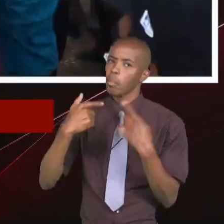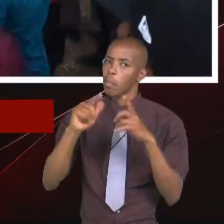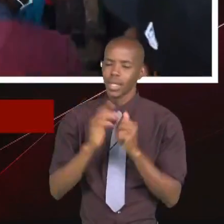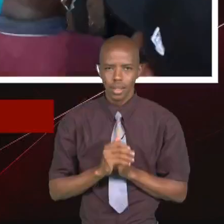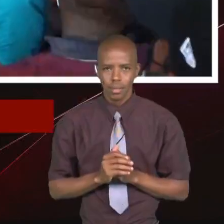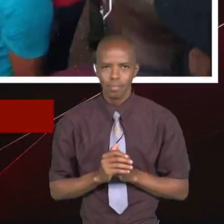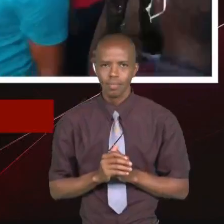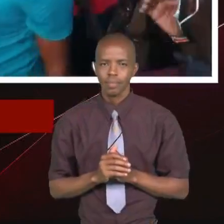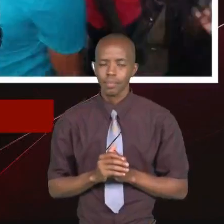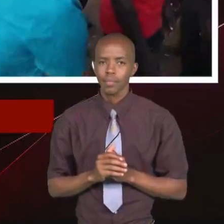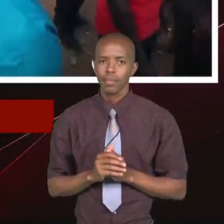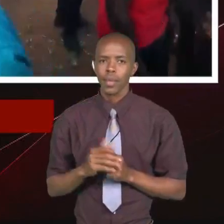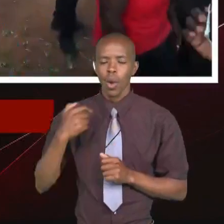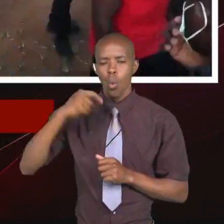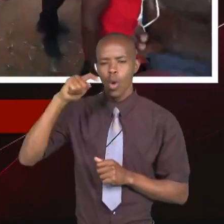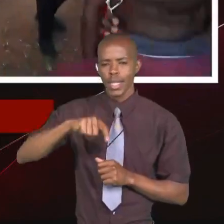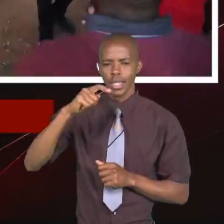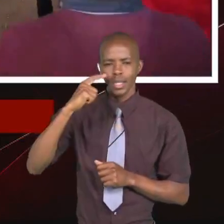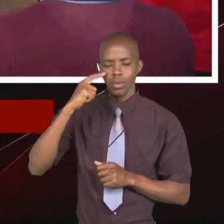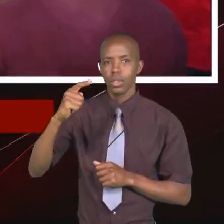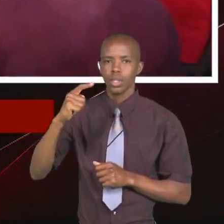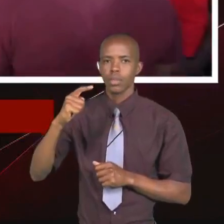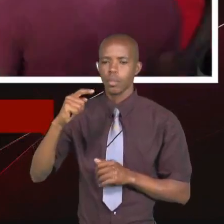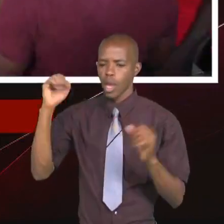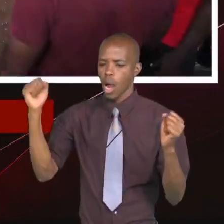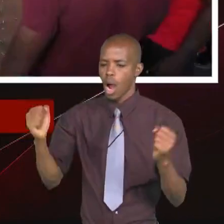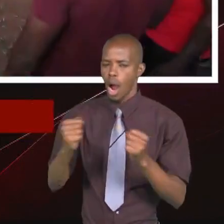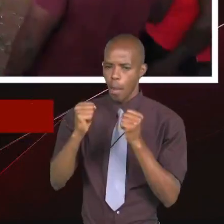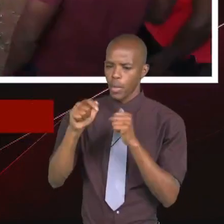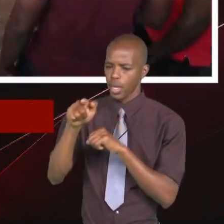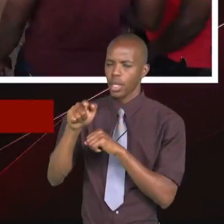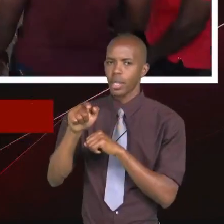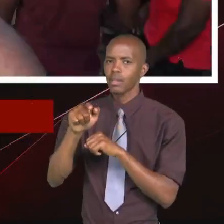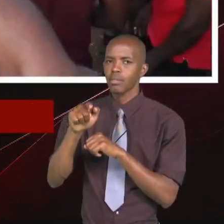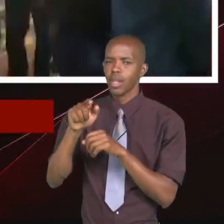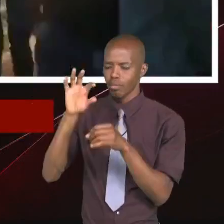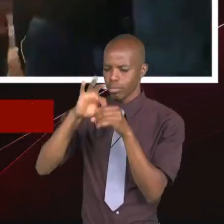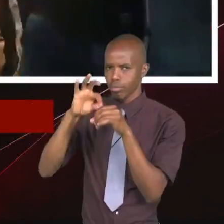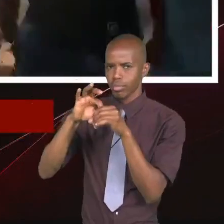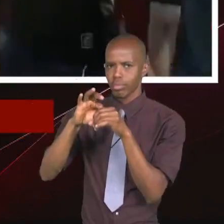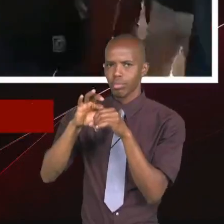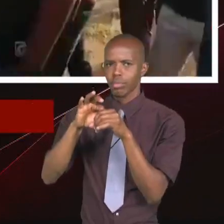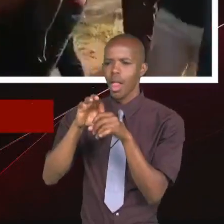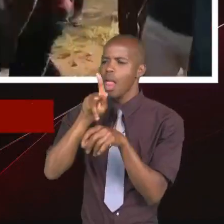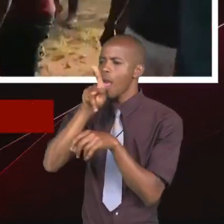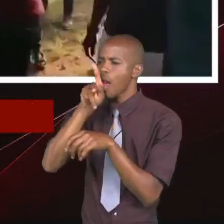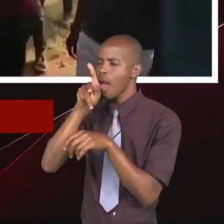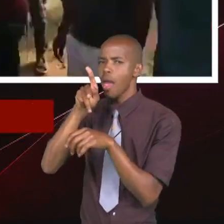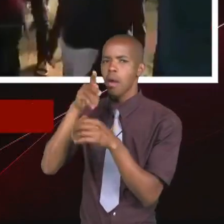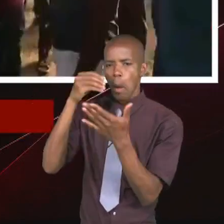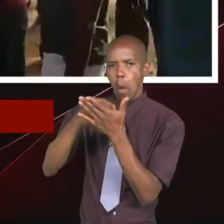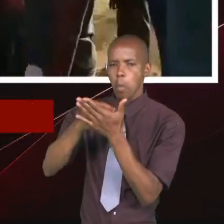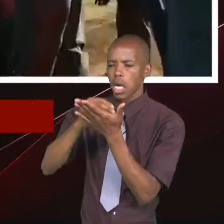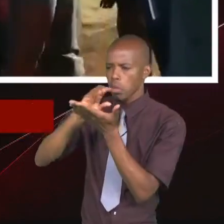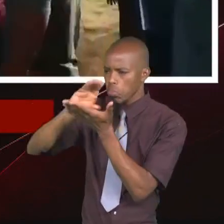that notwithstanding, we really need to look at the nitty-gritties of what happened in that particular by-election, you know. The claims that there was a lot of money that was poured on the ground